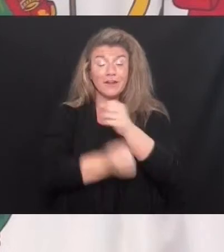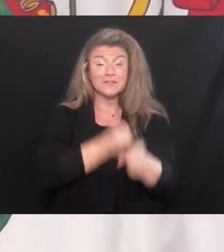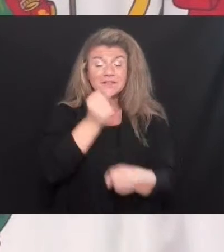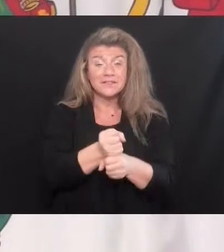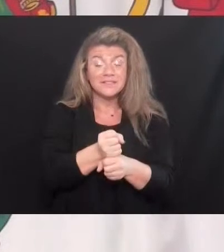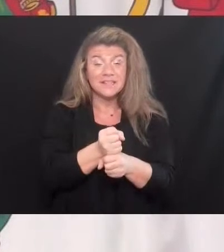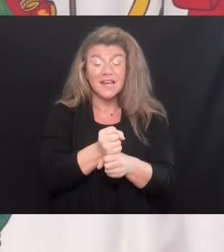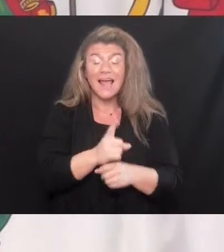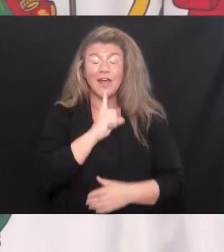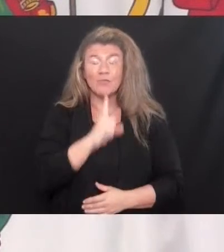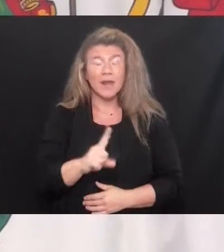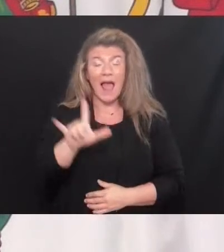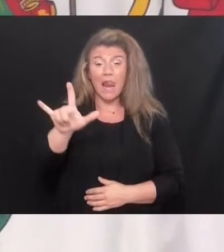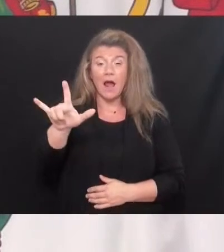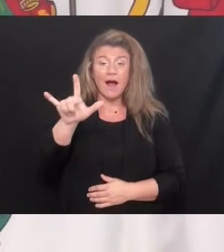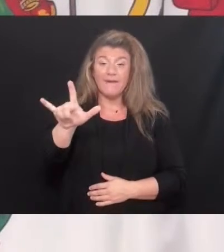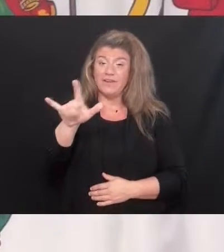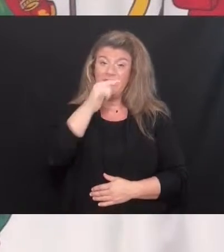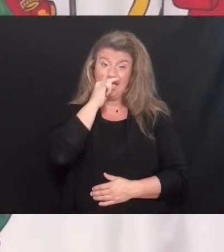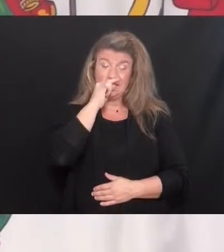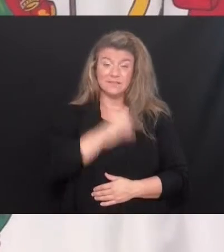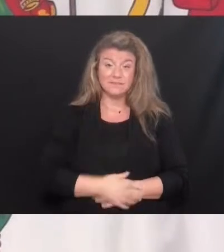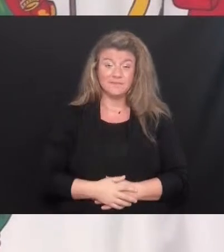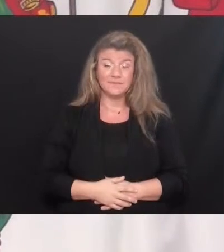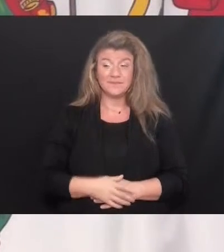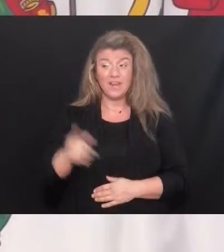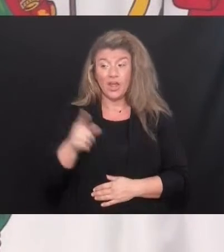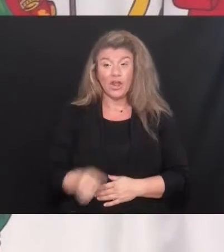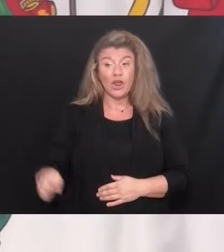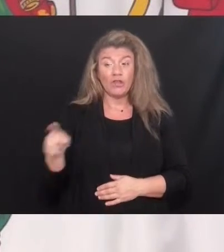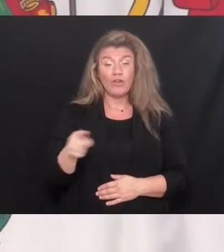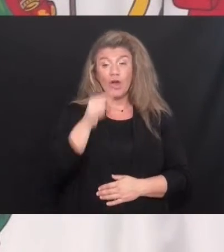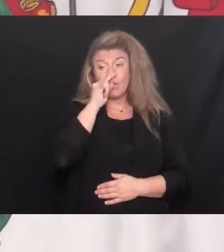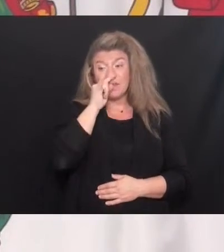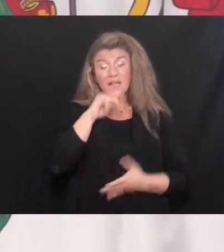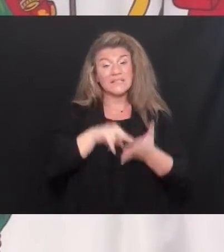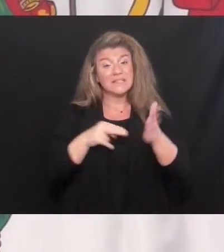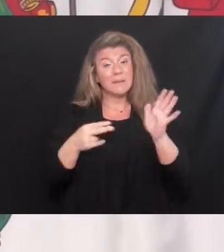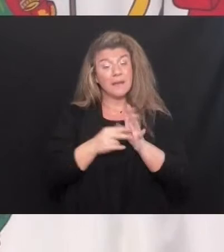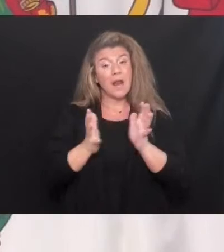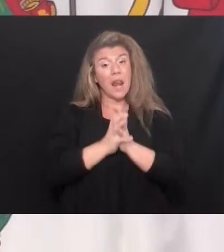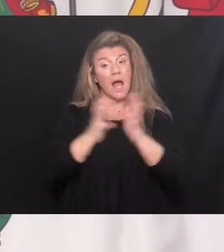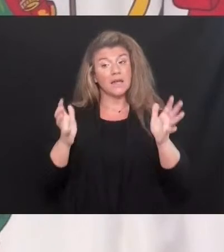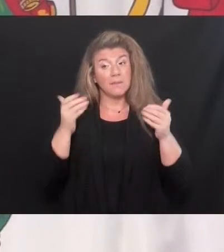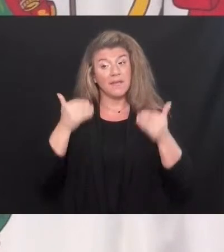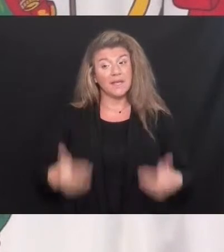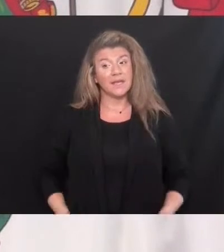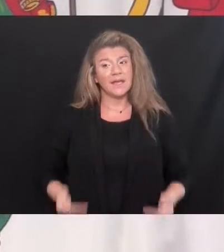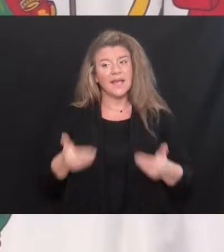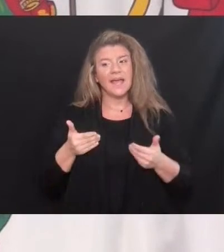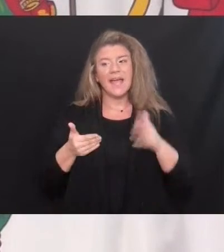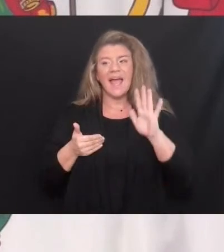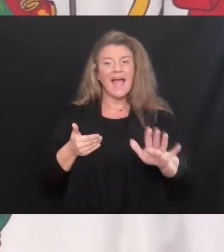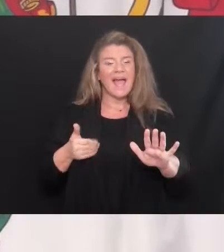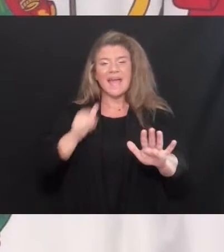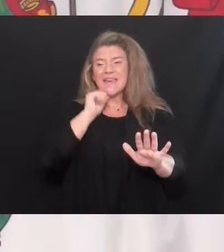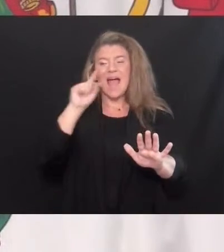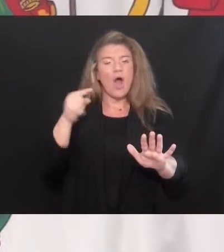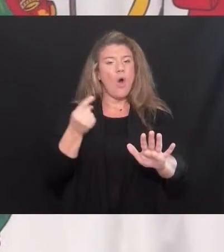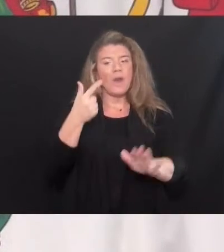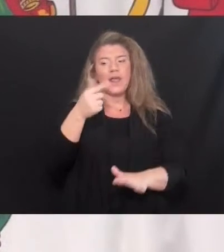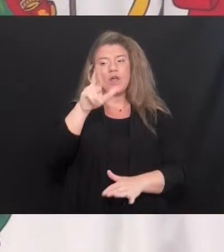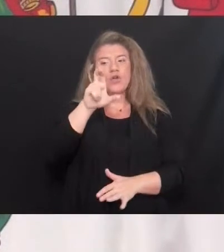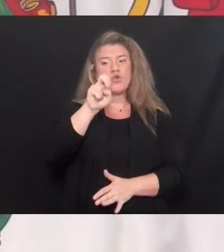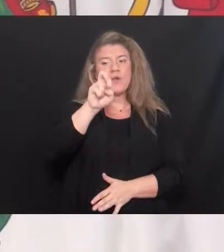and really, I love those kids. Those kids mean an awful lot to me. Not just the kids at Greenbrier East High